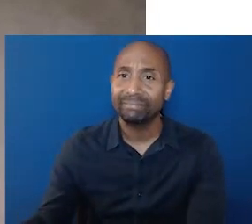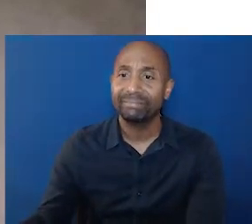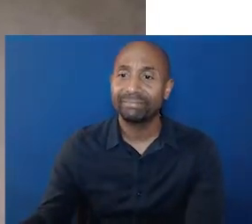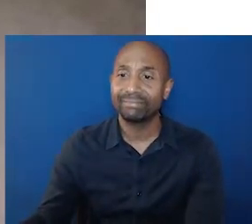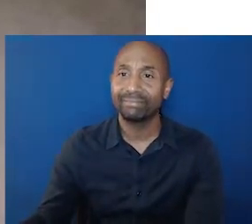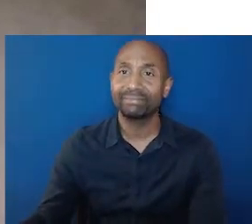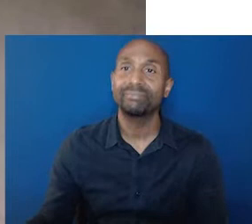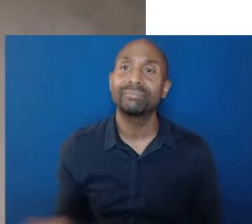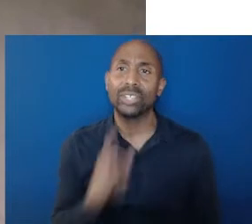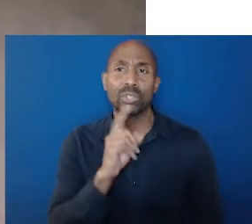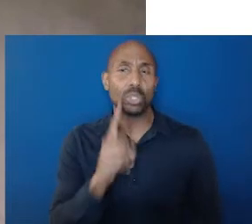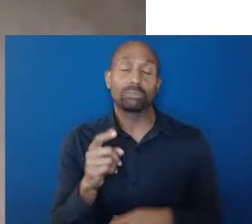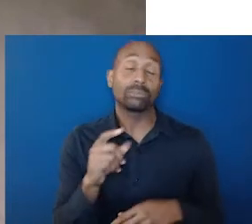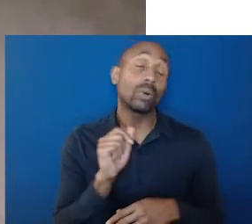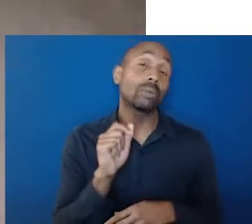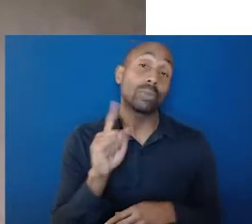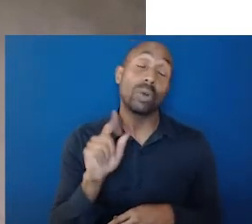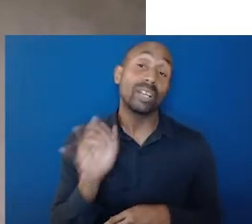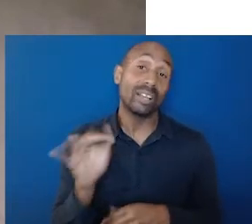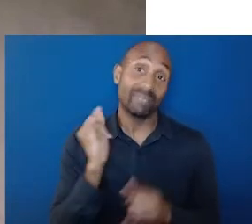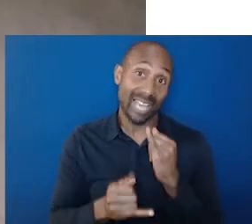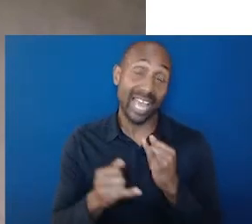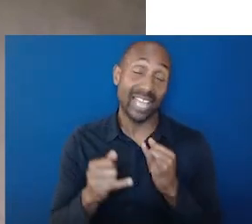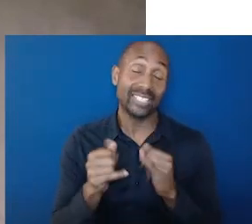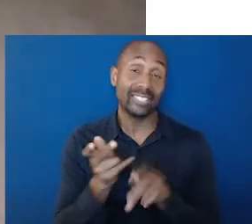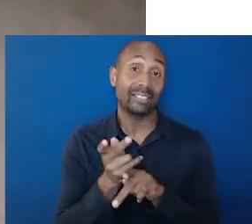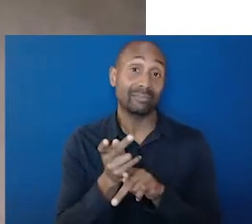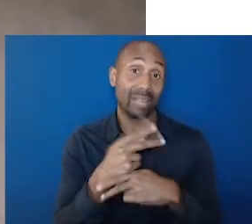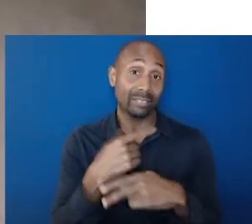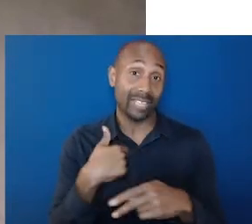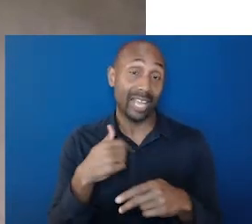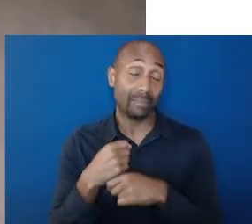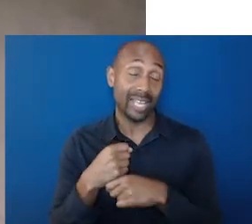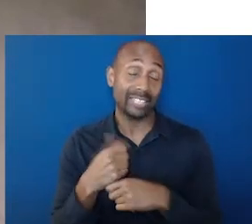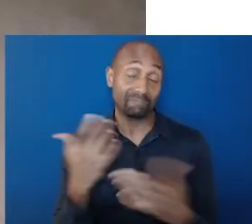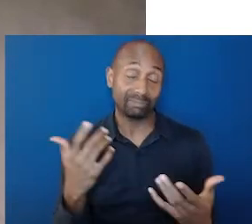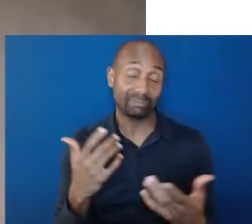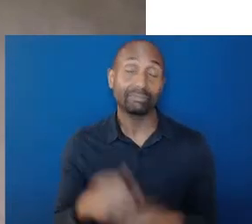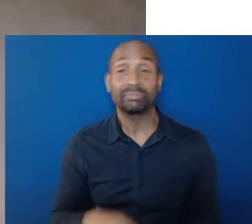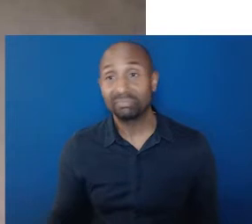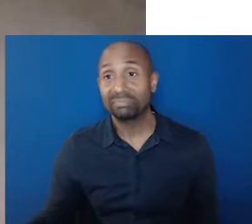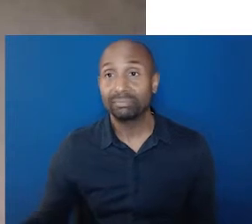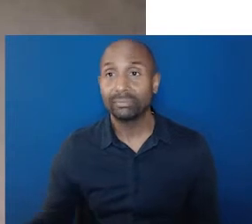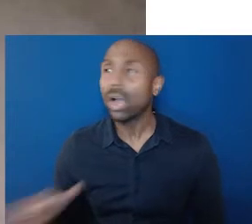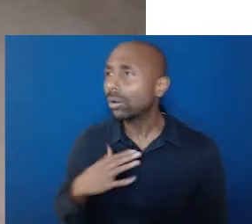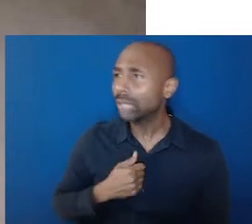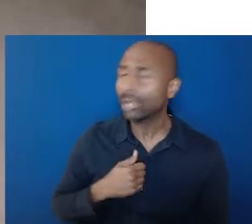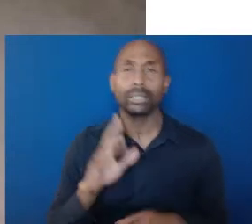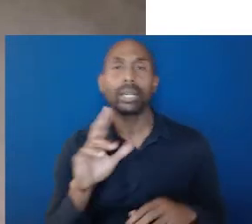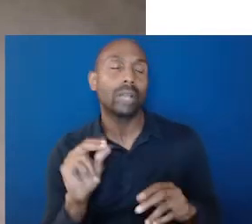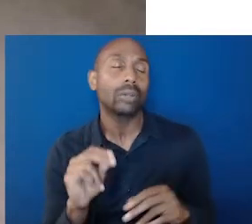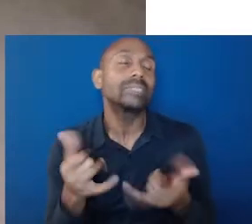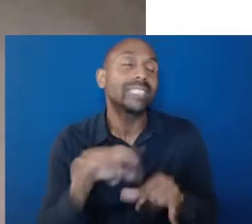pieces I made, actually. Oh, sorry. No worries. Still one of the first pieces I've made in general. And so